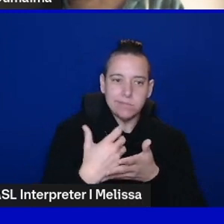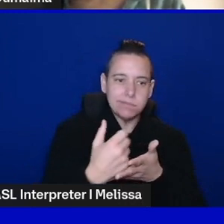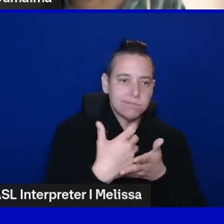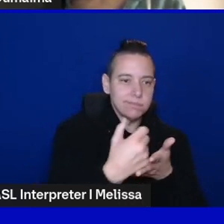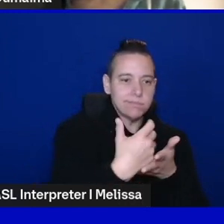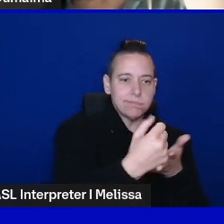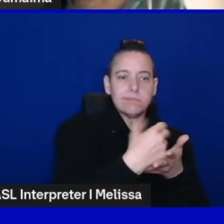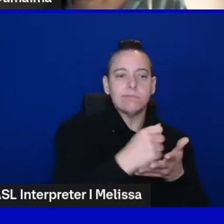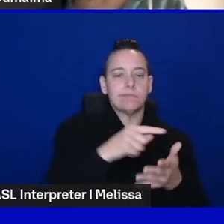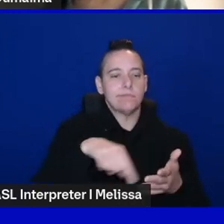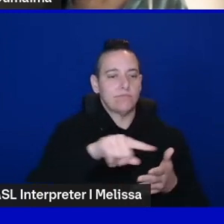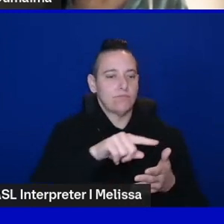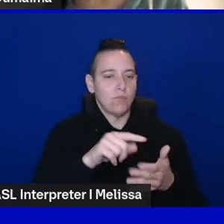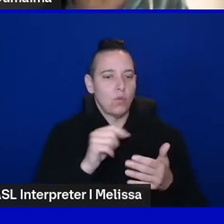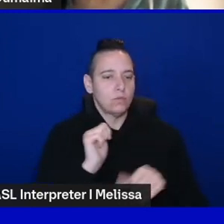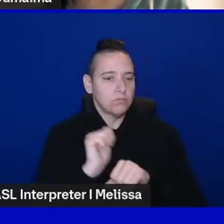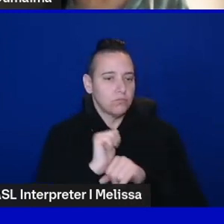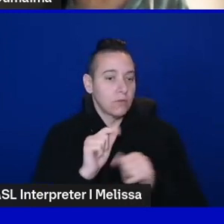first.